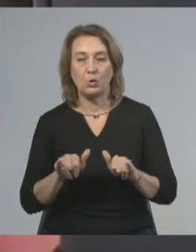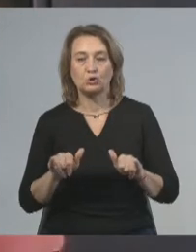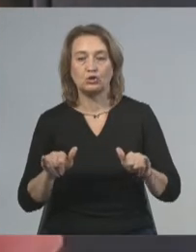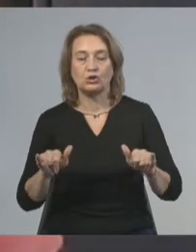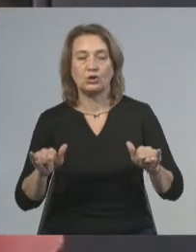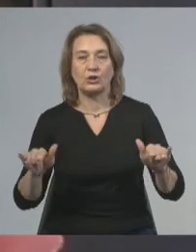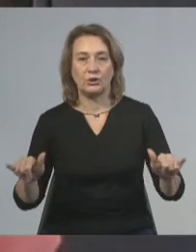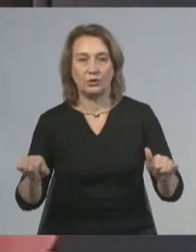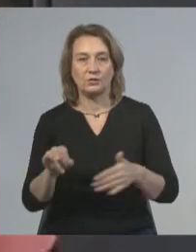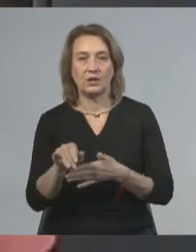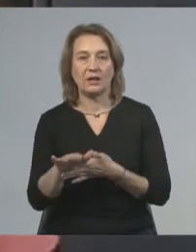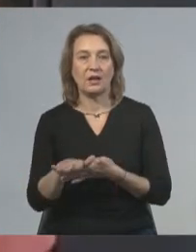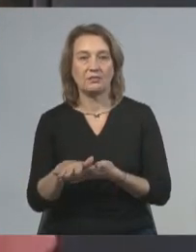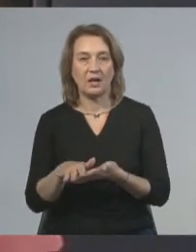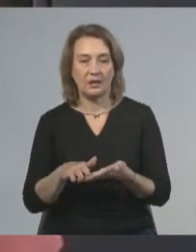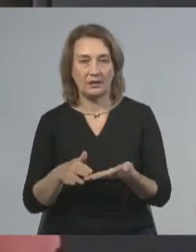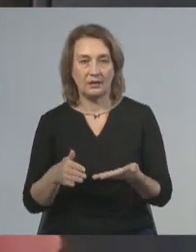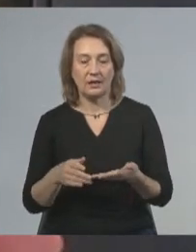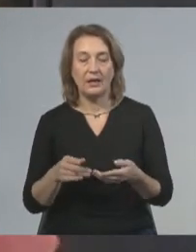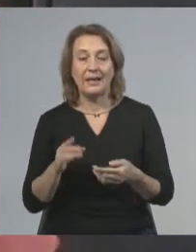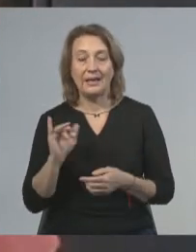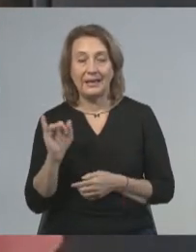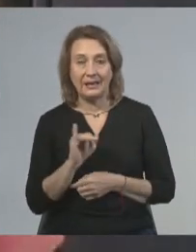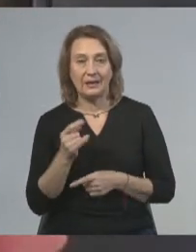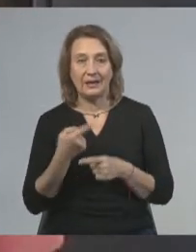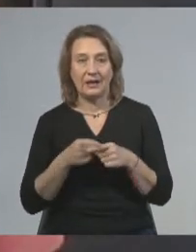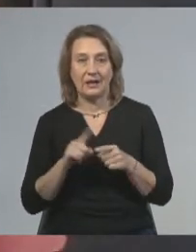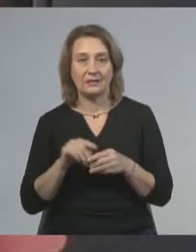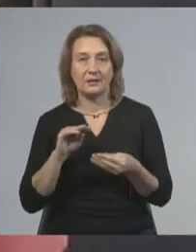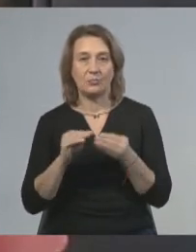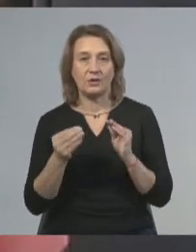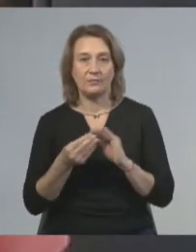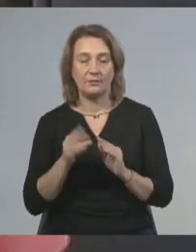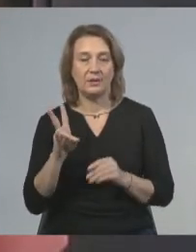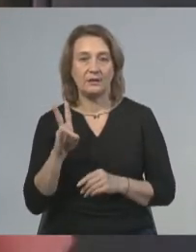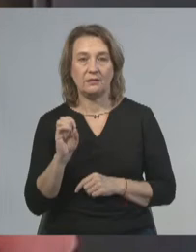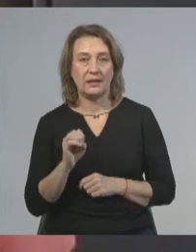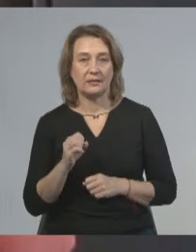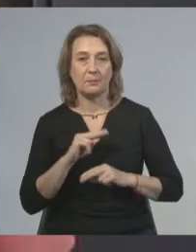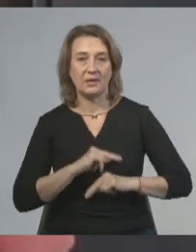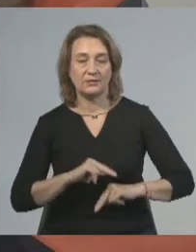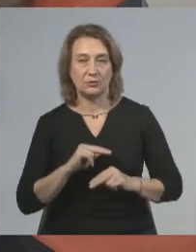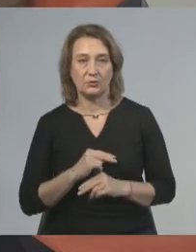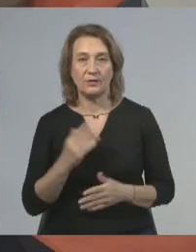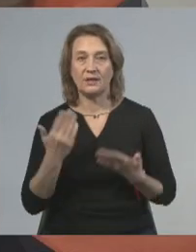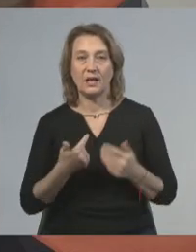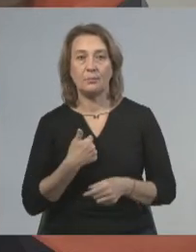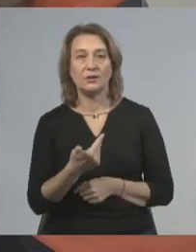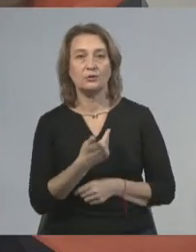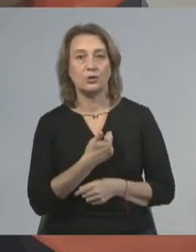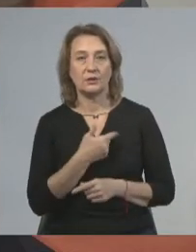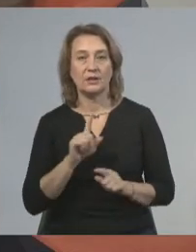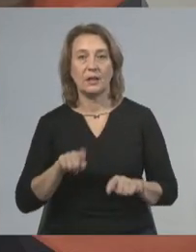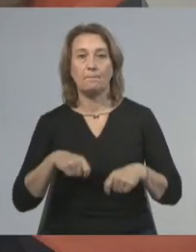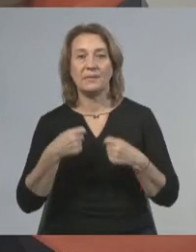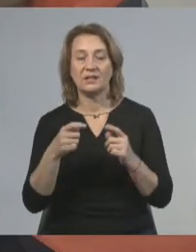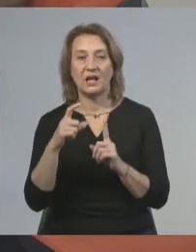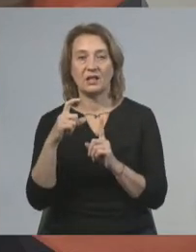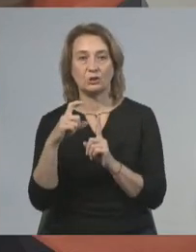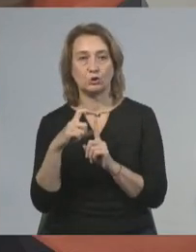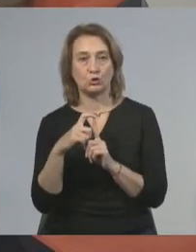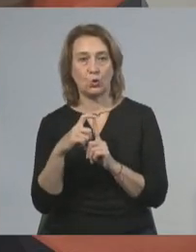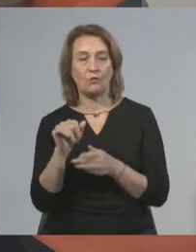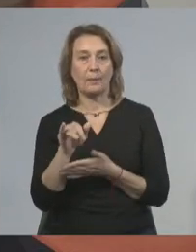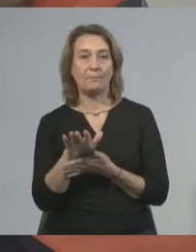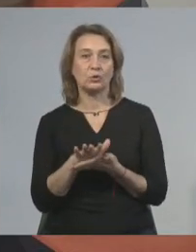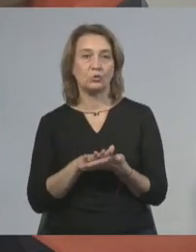no conclusions there is no punishment for that and if there is no punishment nothing changes i